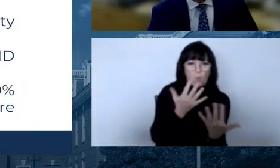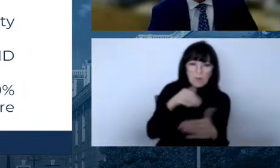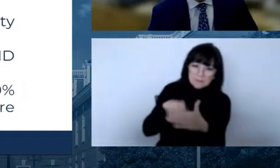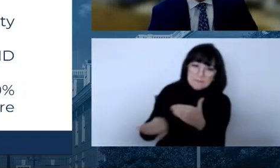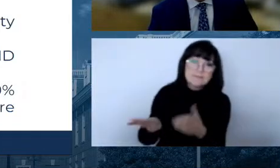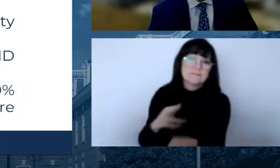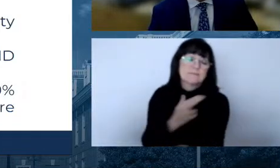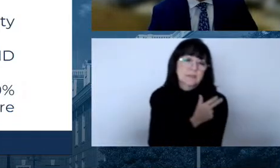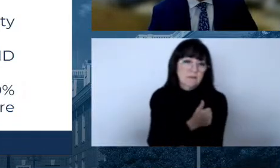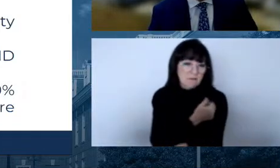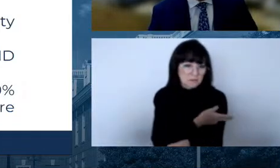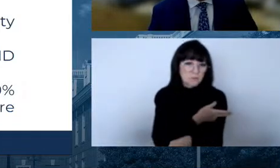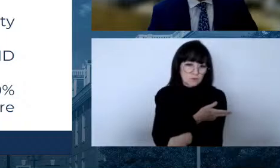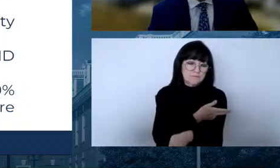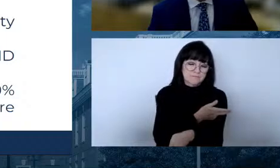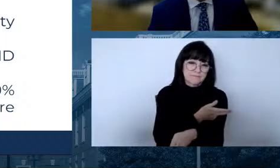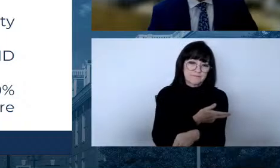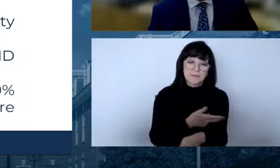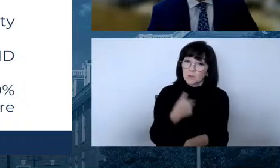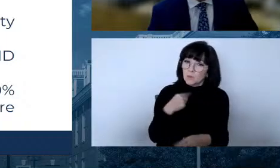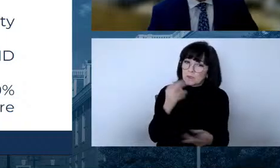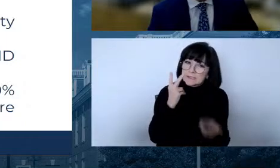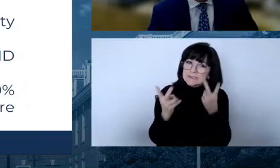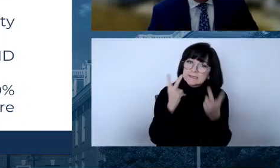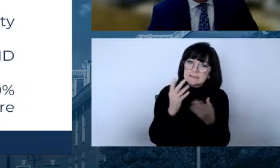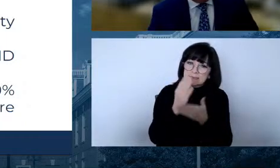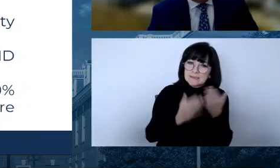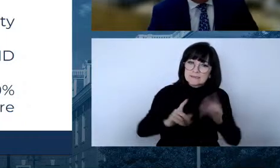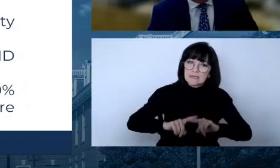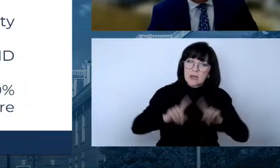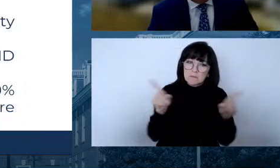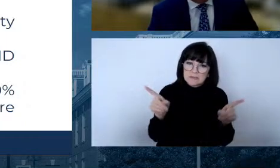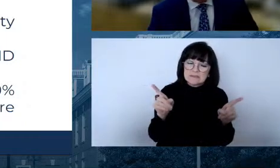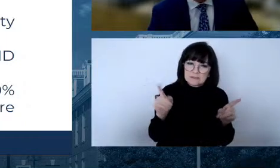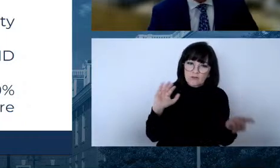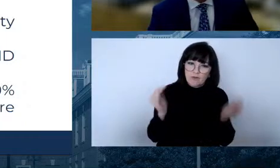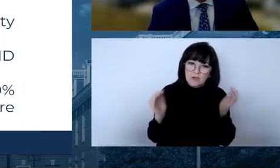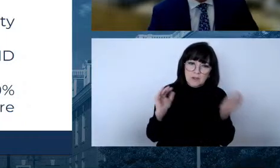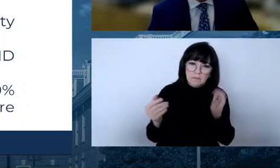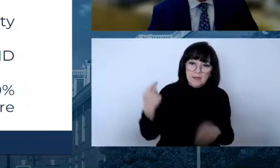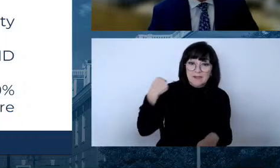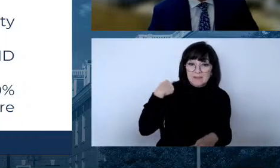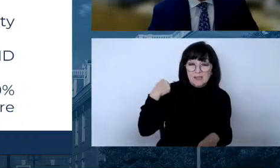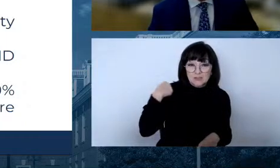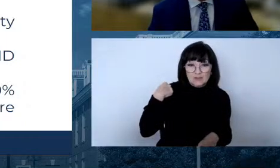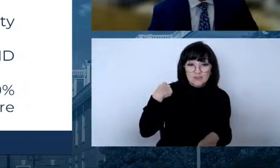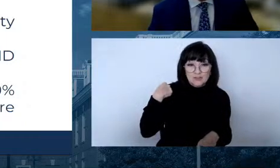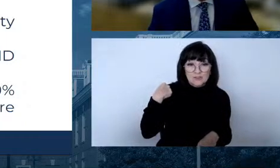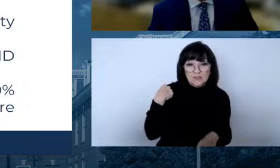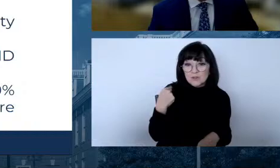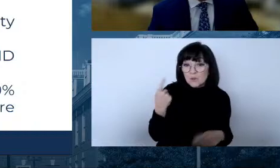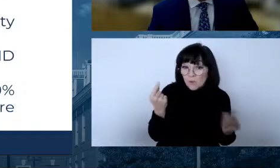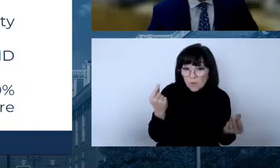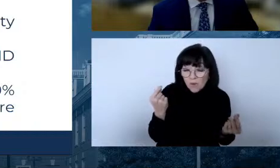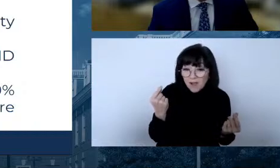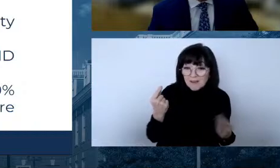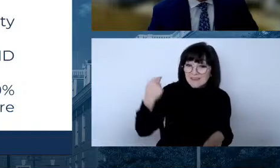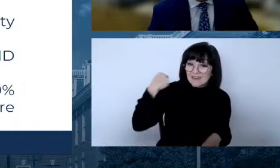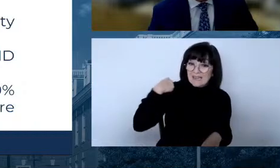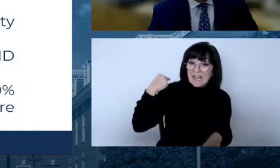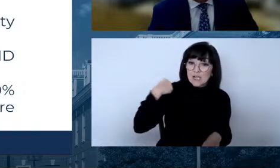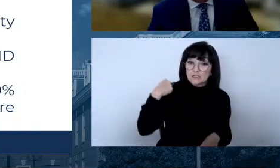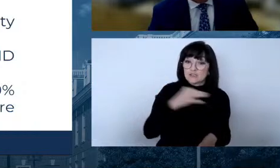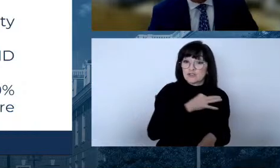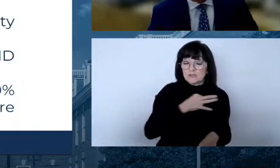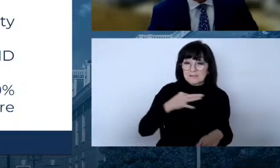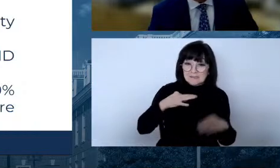different now from what it was a year ago, last January, is that our staff have now been at this for 2 years. Our